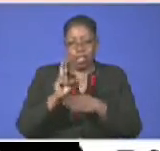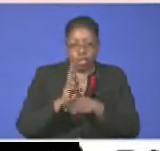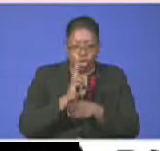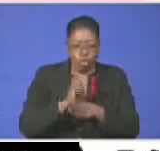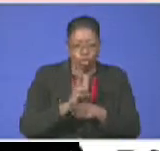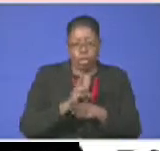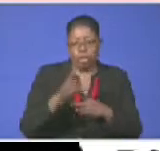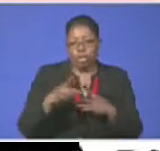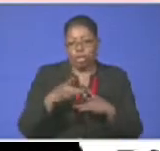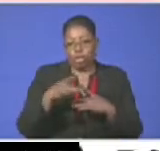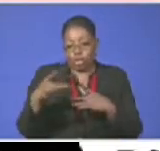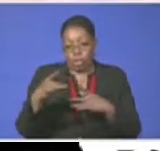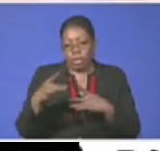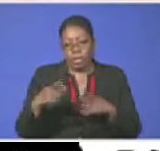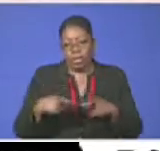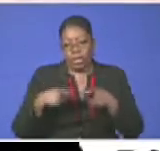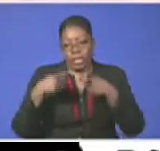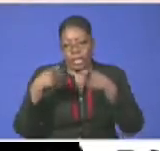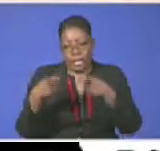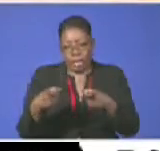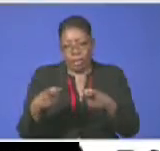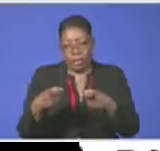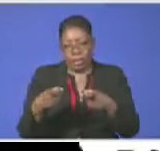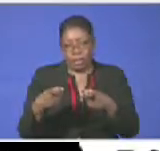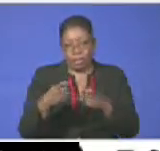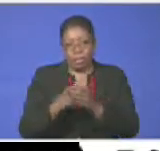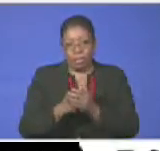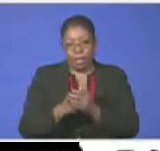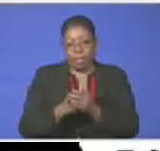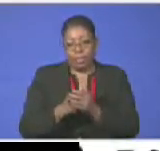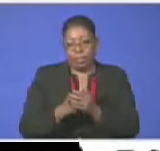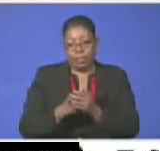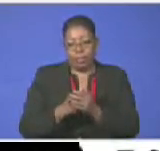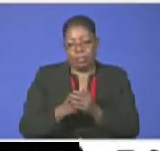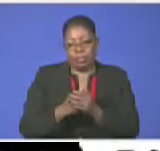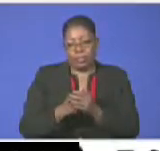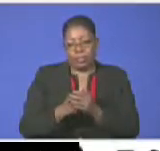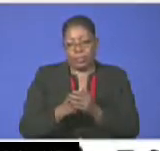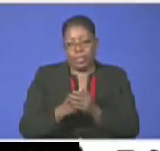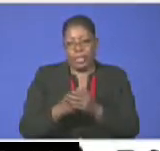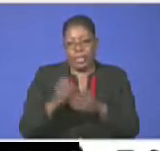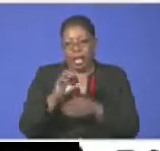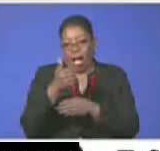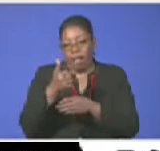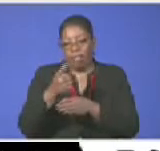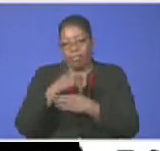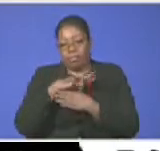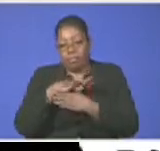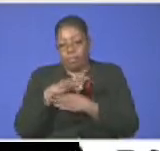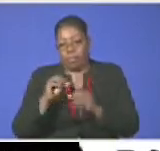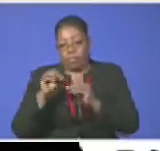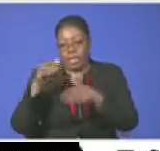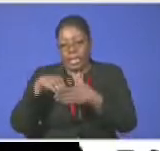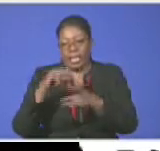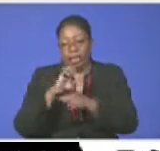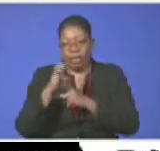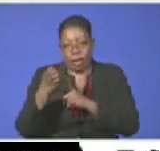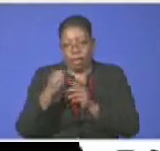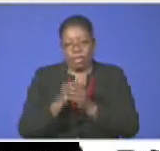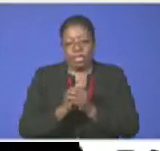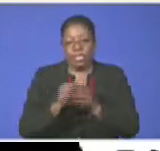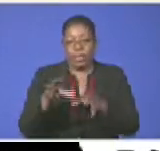of choice, waste from their packaging often ends up discarded to the environment. But adopting a reef, Brief officials